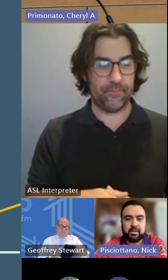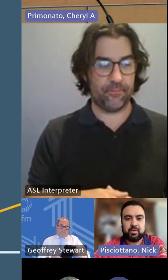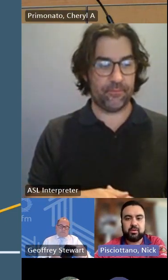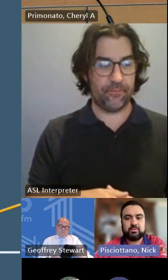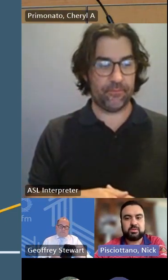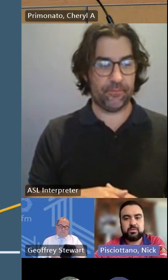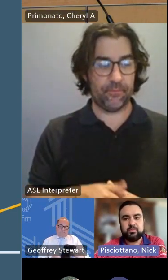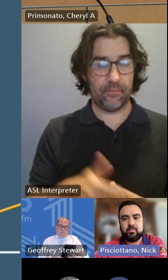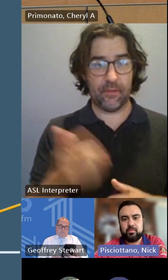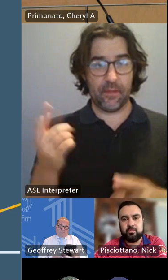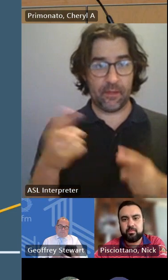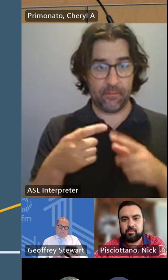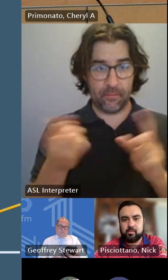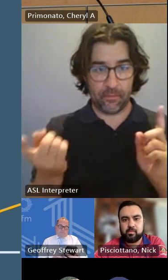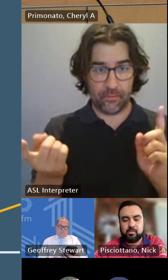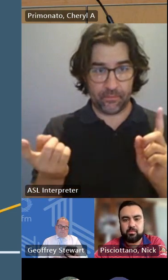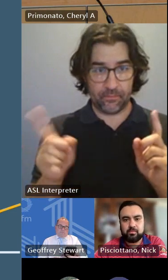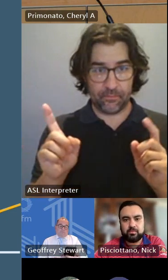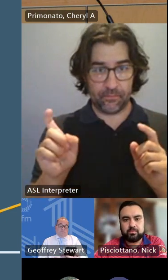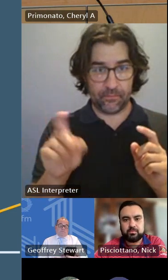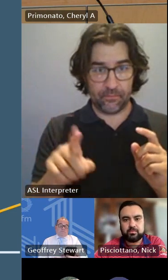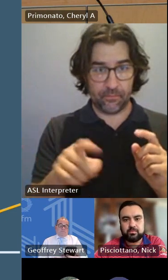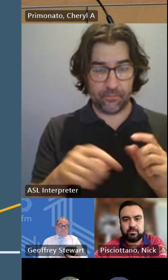Are there any opposed?